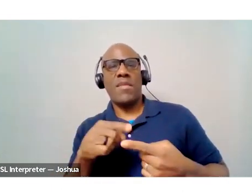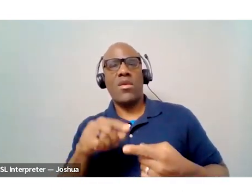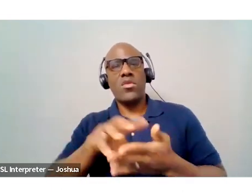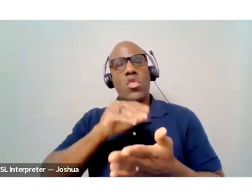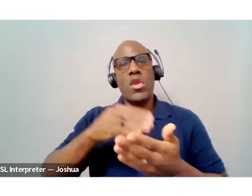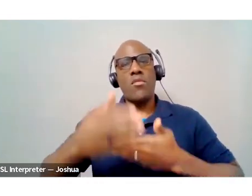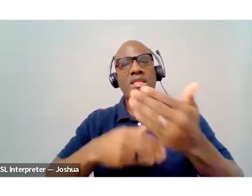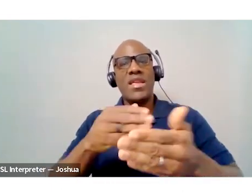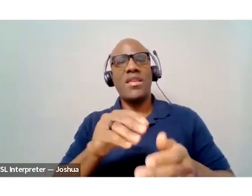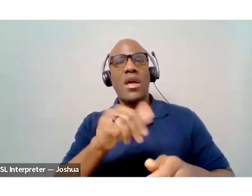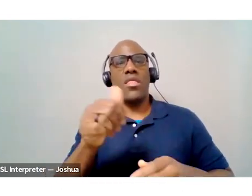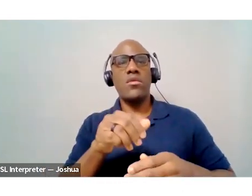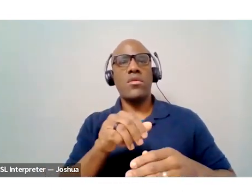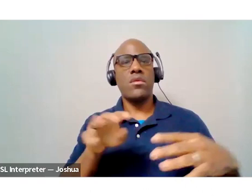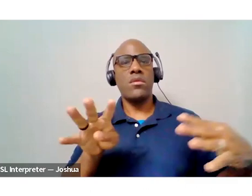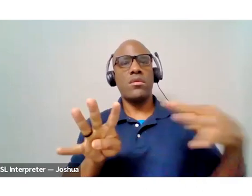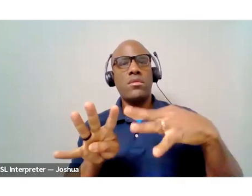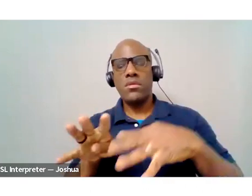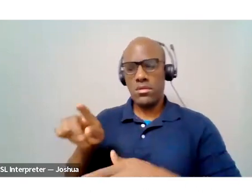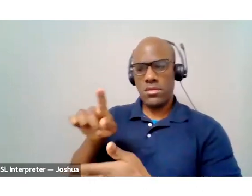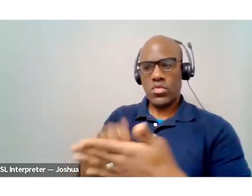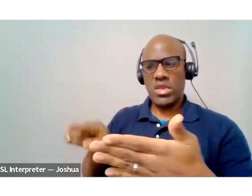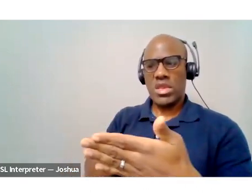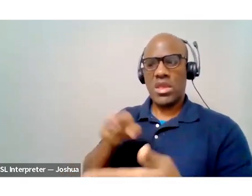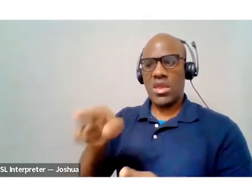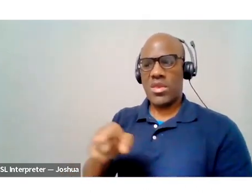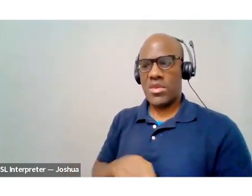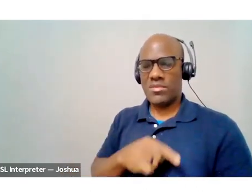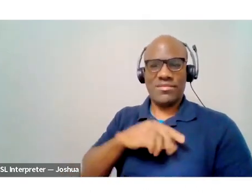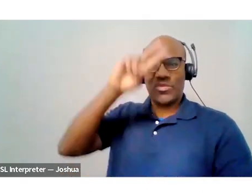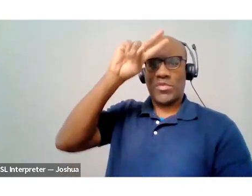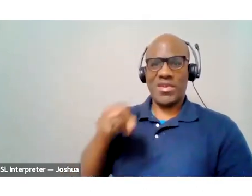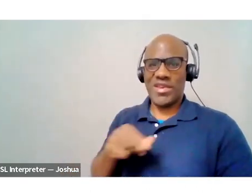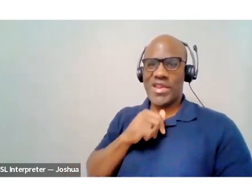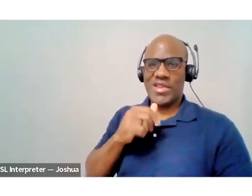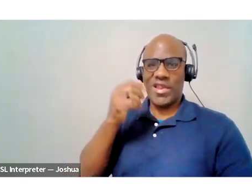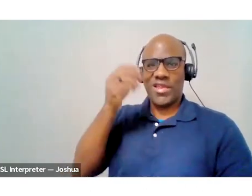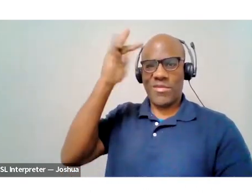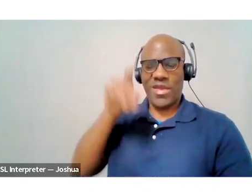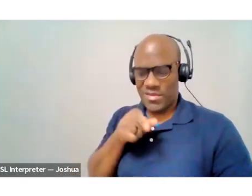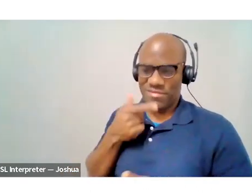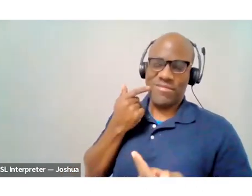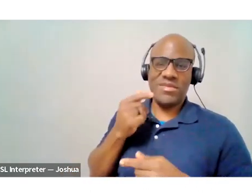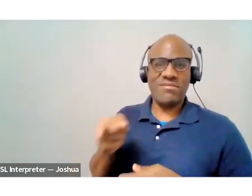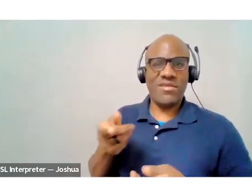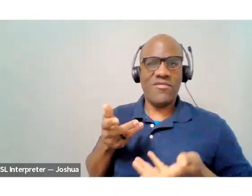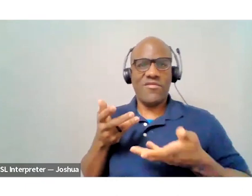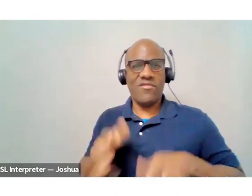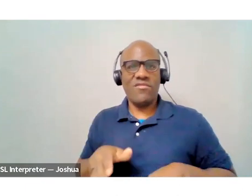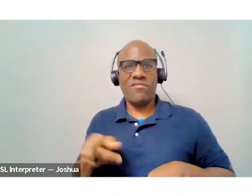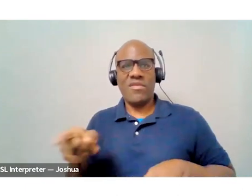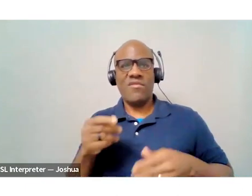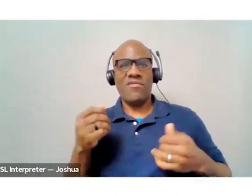the organizing world, this is kind of related to being an artist, because I think organizing is social